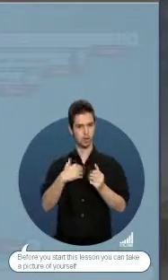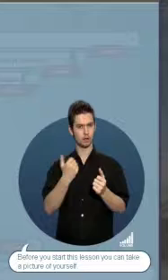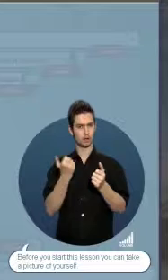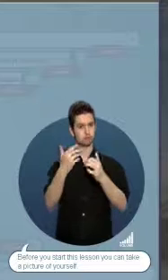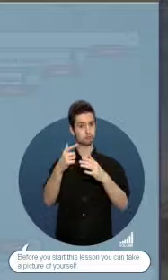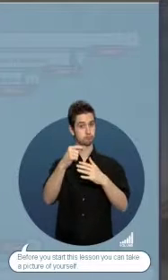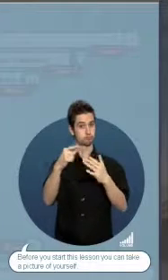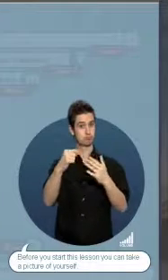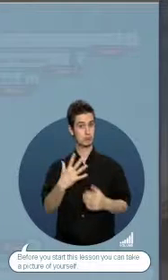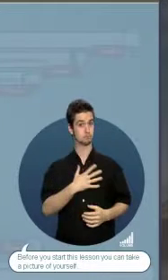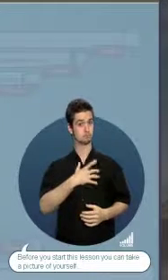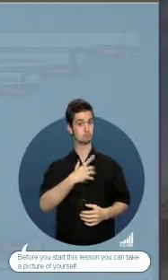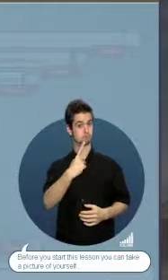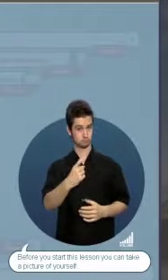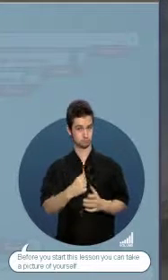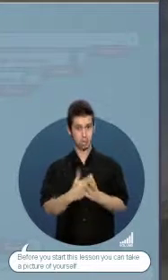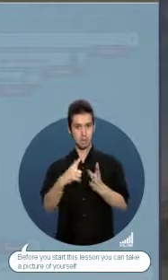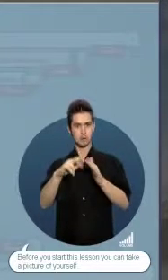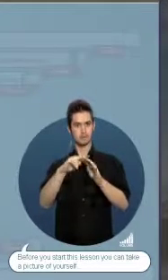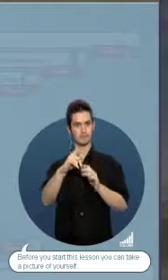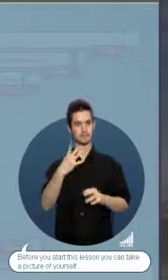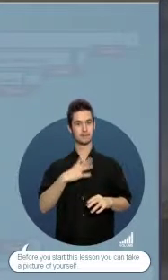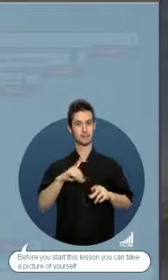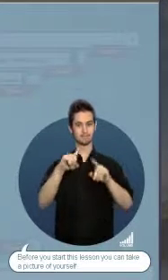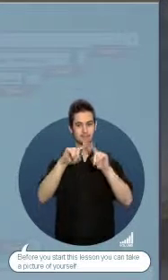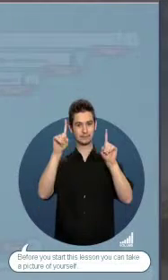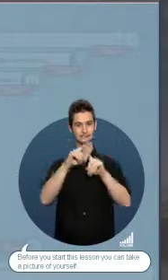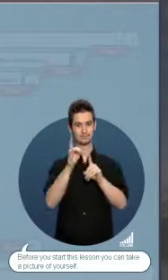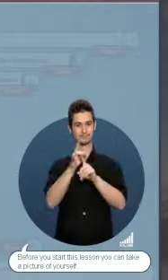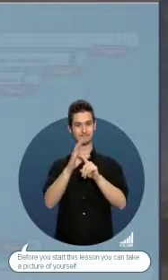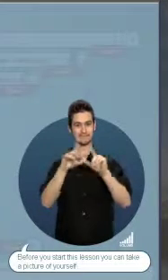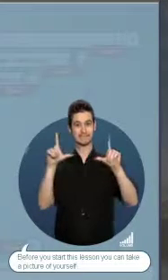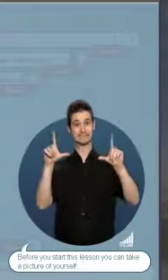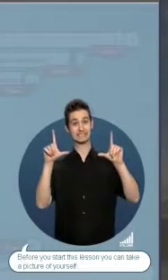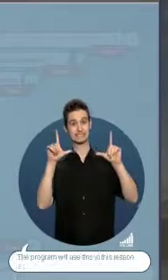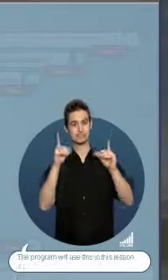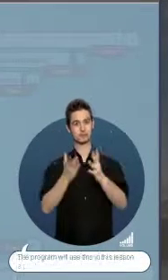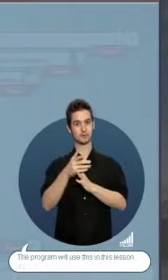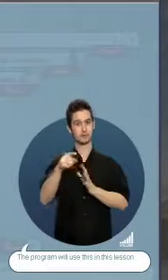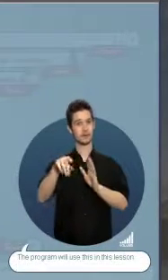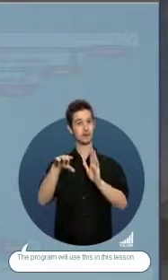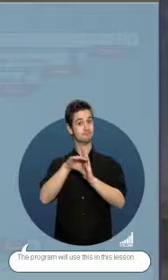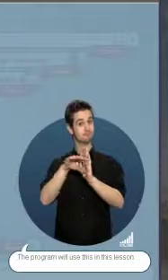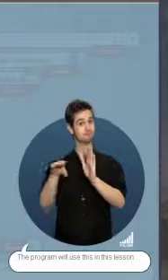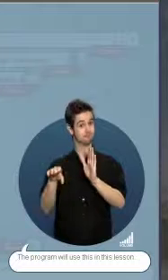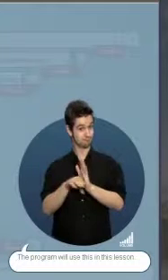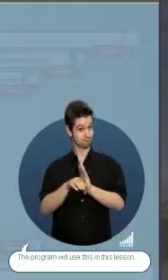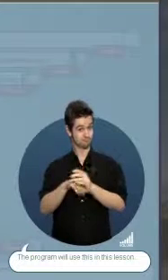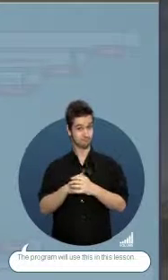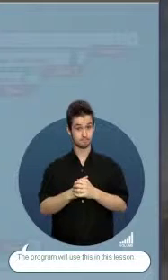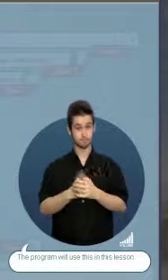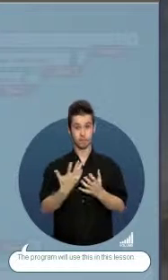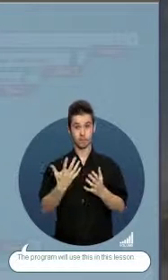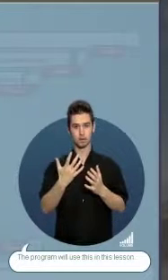Before you start this lesson, you have the option of taking a picture of yourself that will be used in this